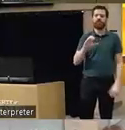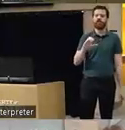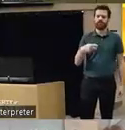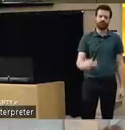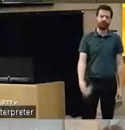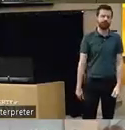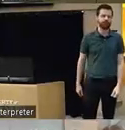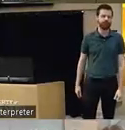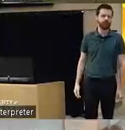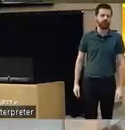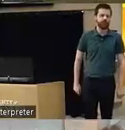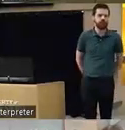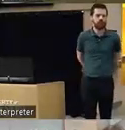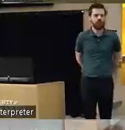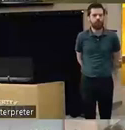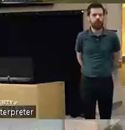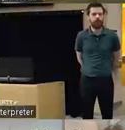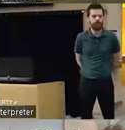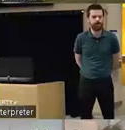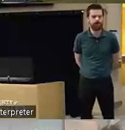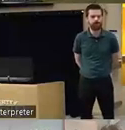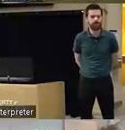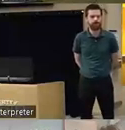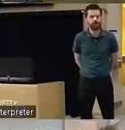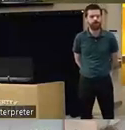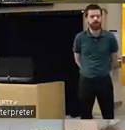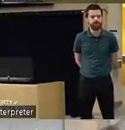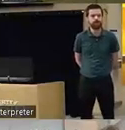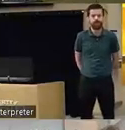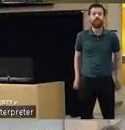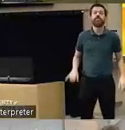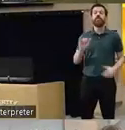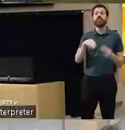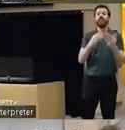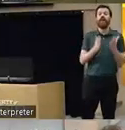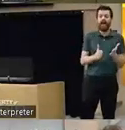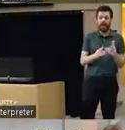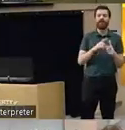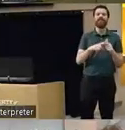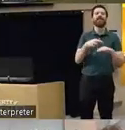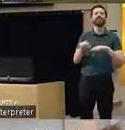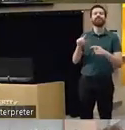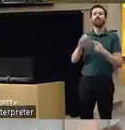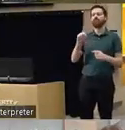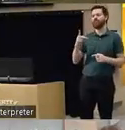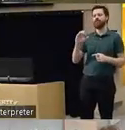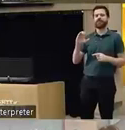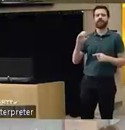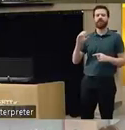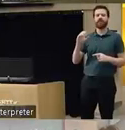So the primary care provider will then refer to the PCMHI team. Our